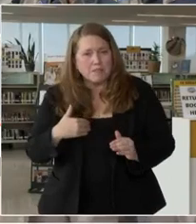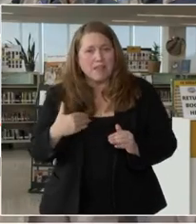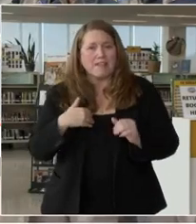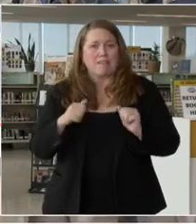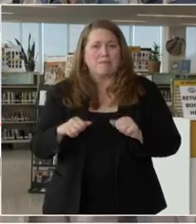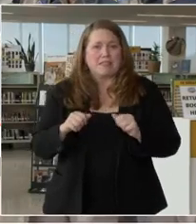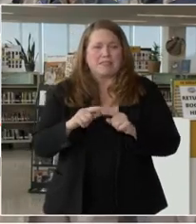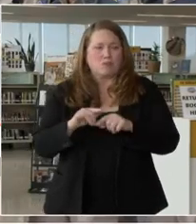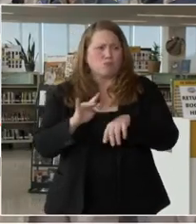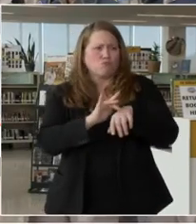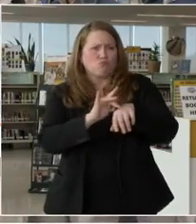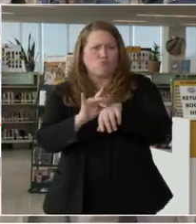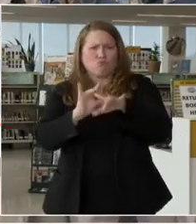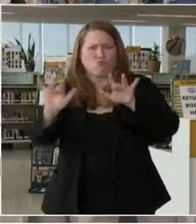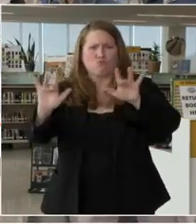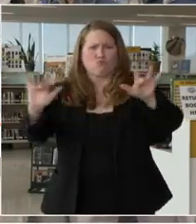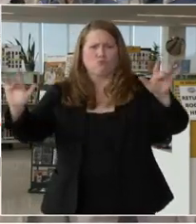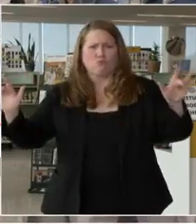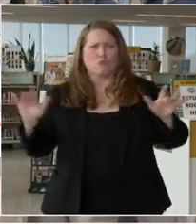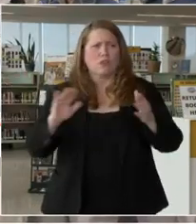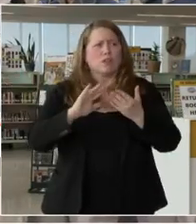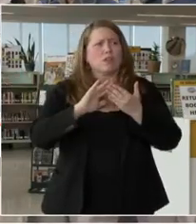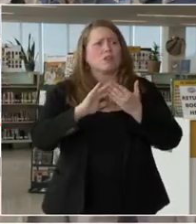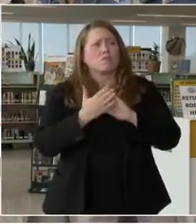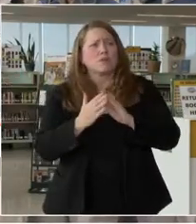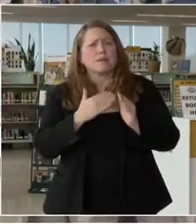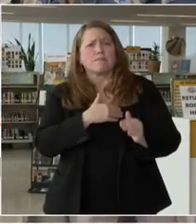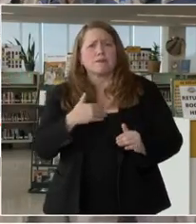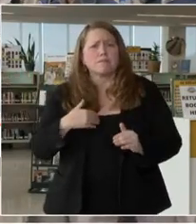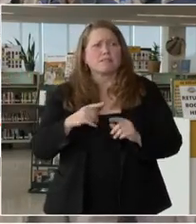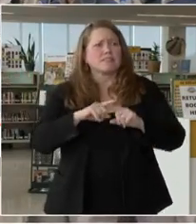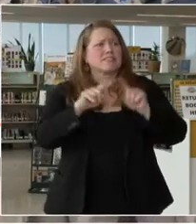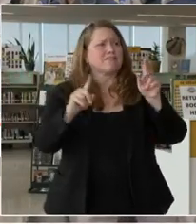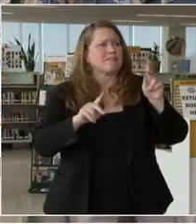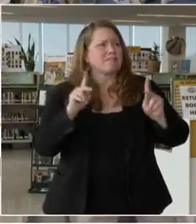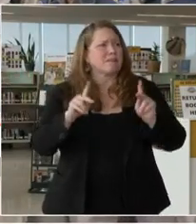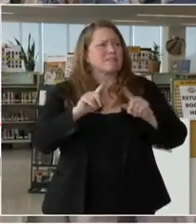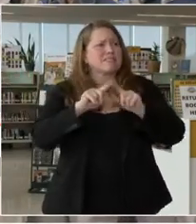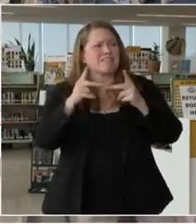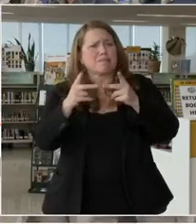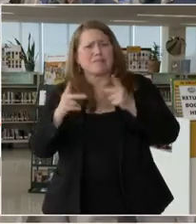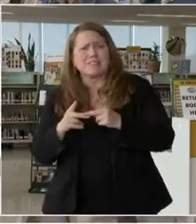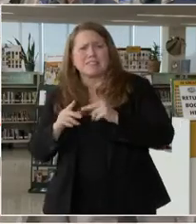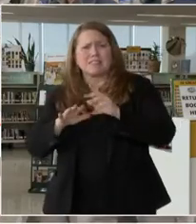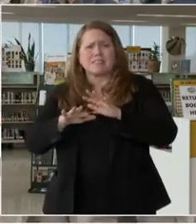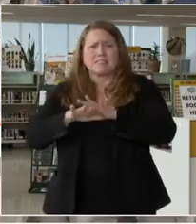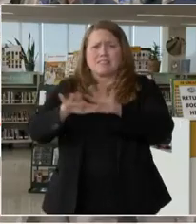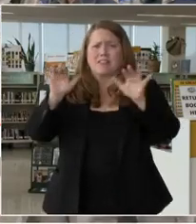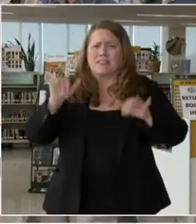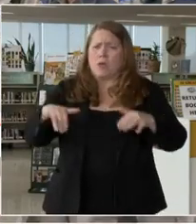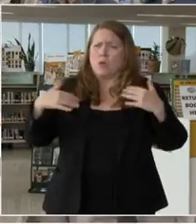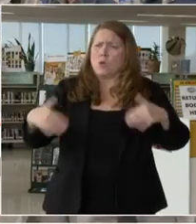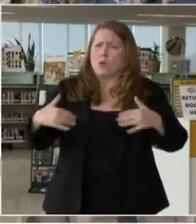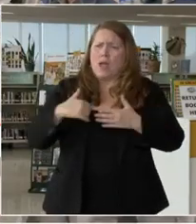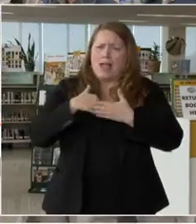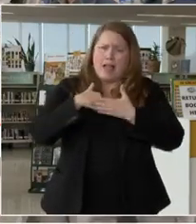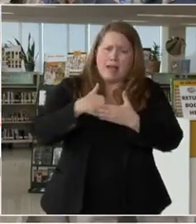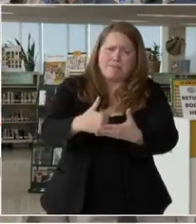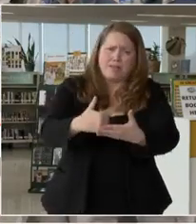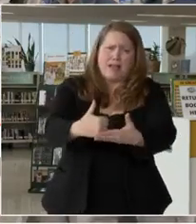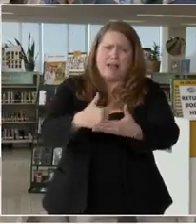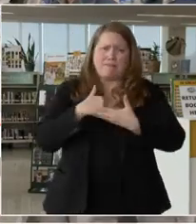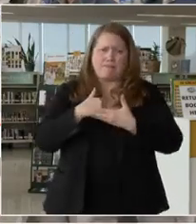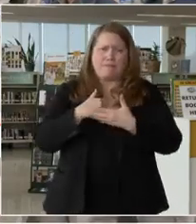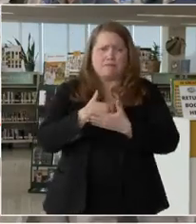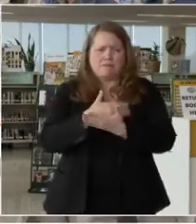touch. And as I hear from community members in the different positions that I've had, you know, that really helps. That's my compass, right? That